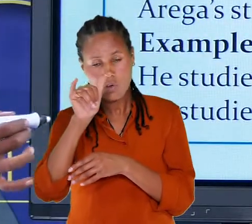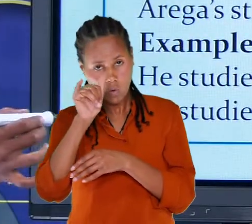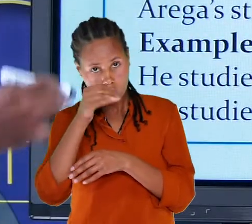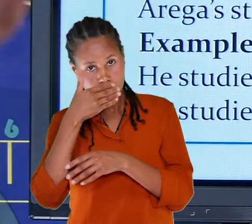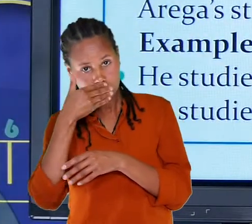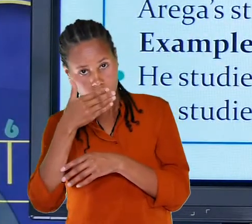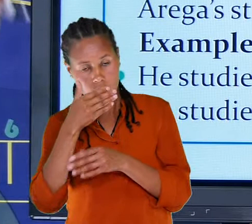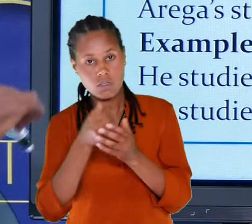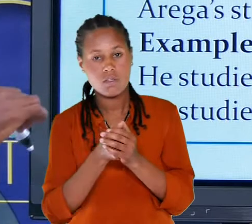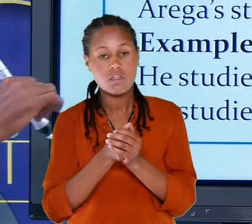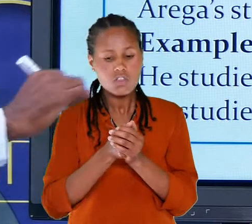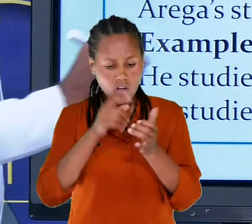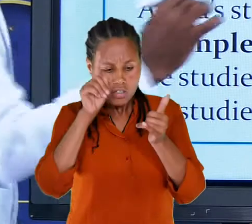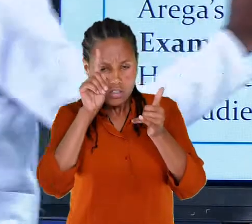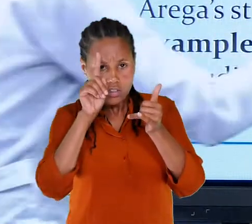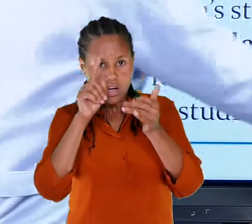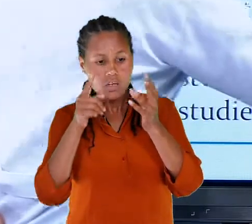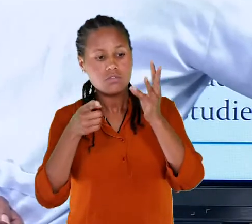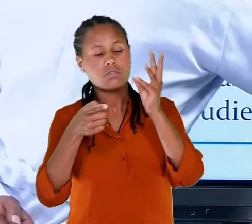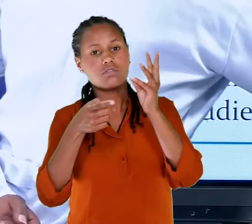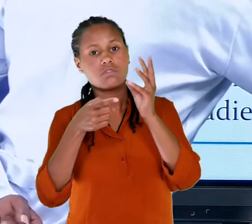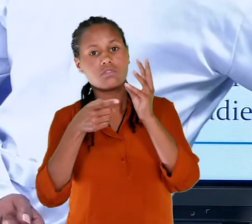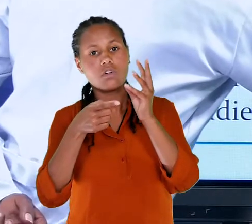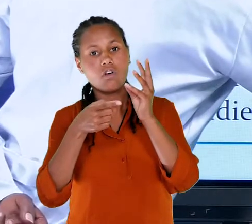Nice. The last one is